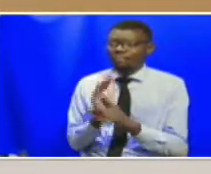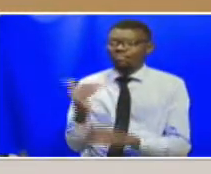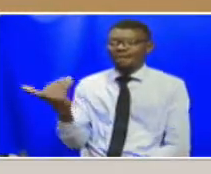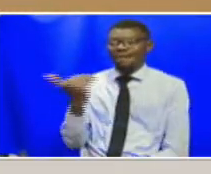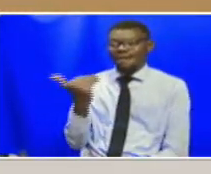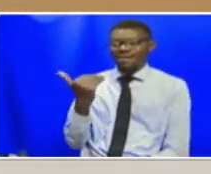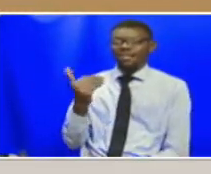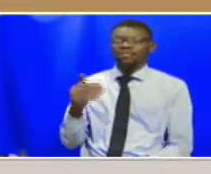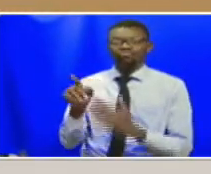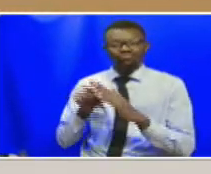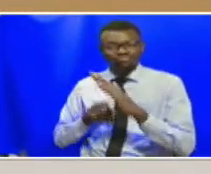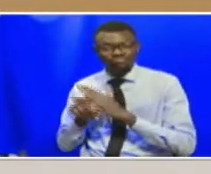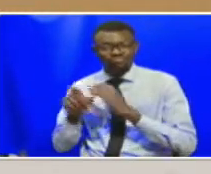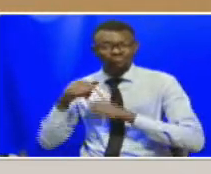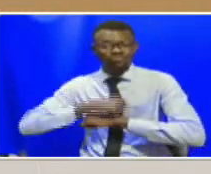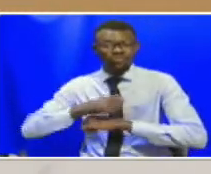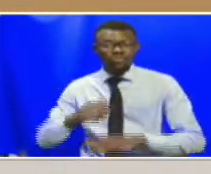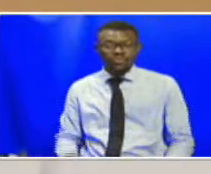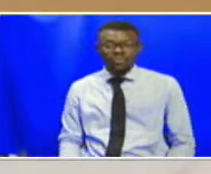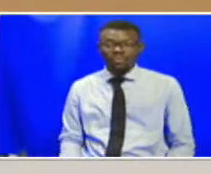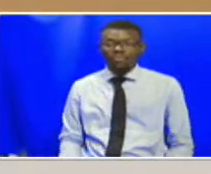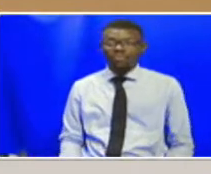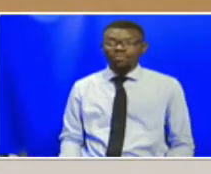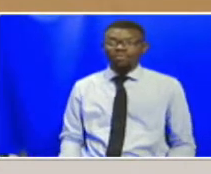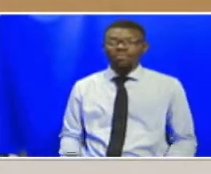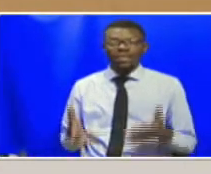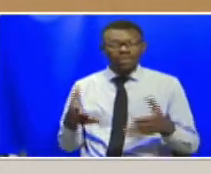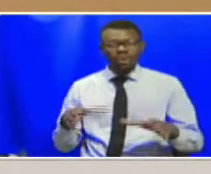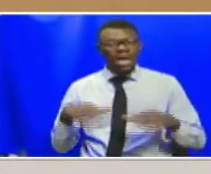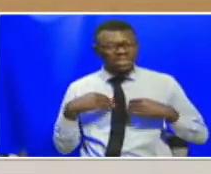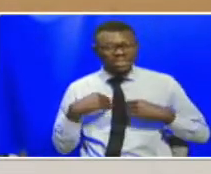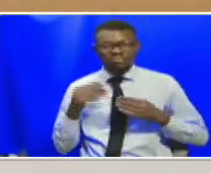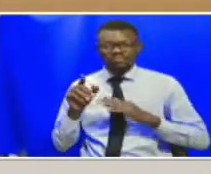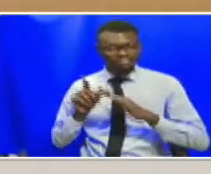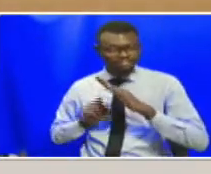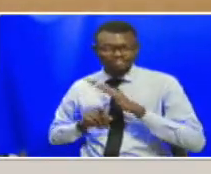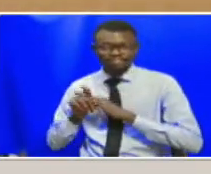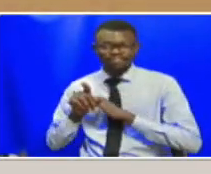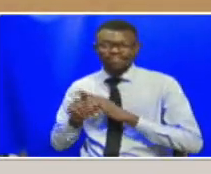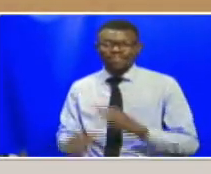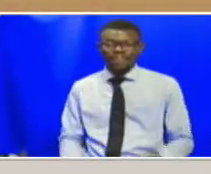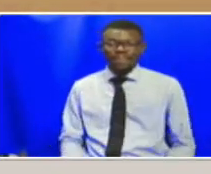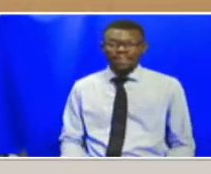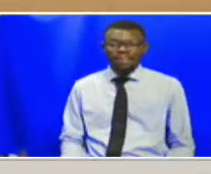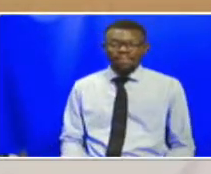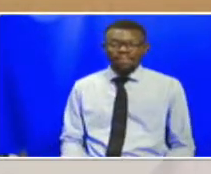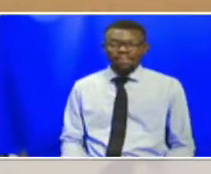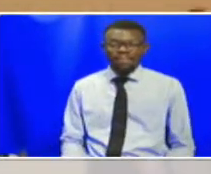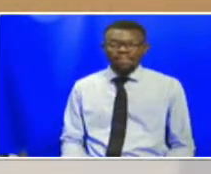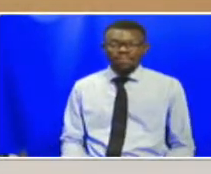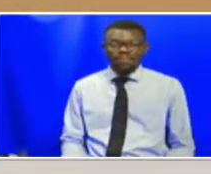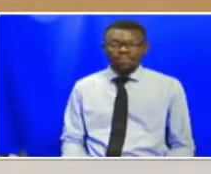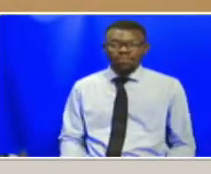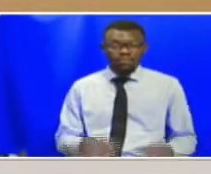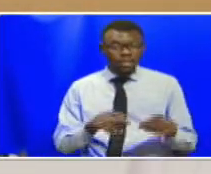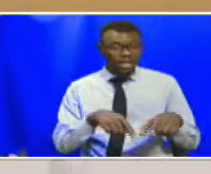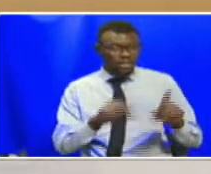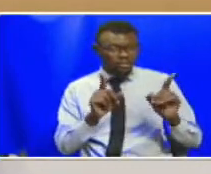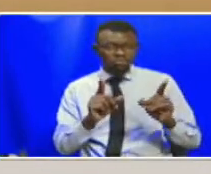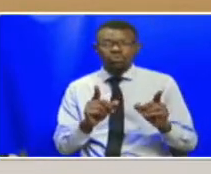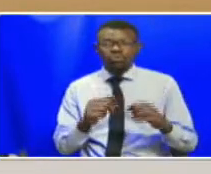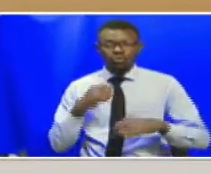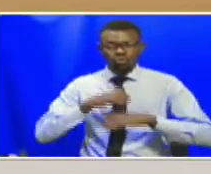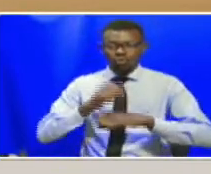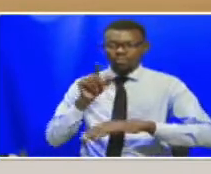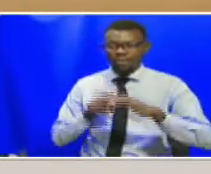the school. Until now, we are able to admit him. In fact, now he's already in our school.